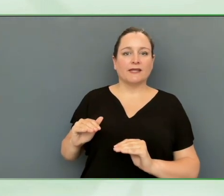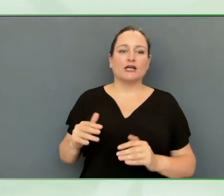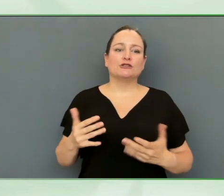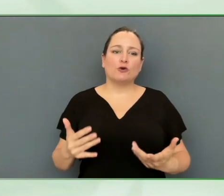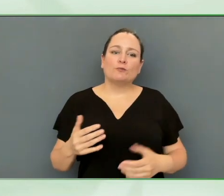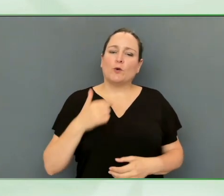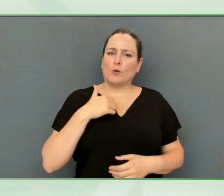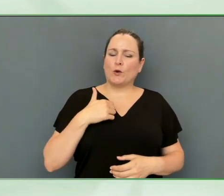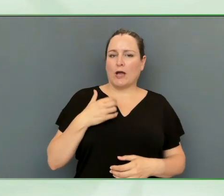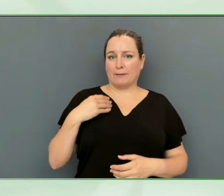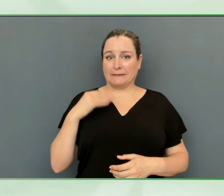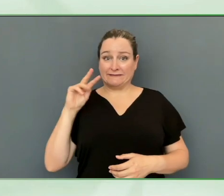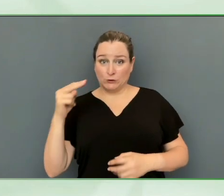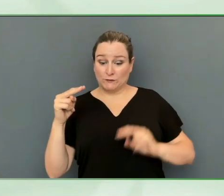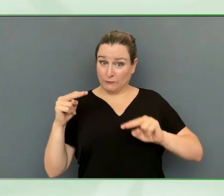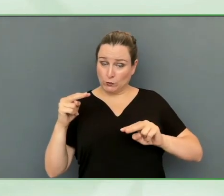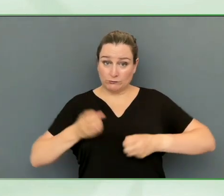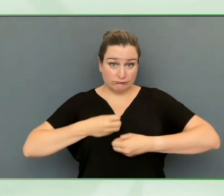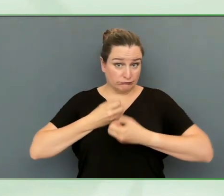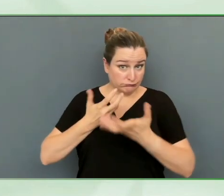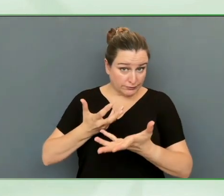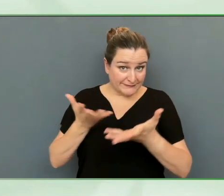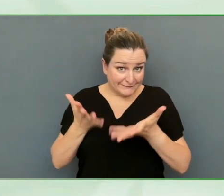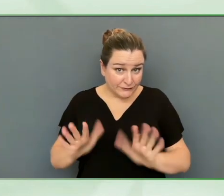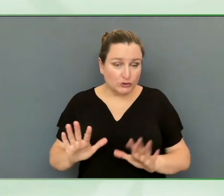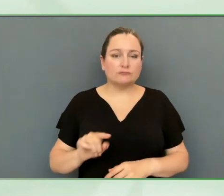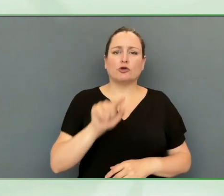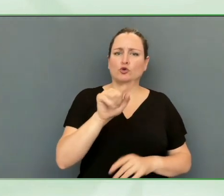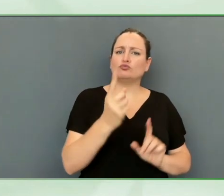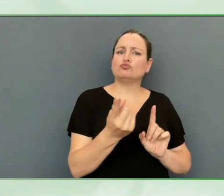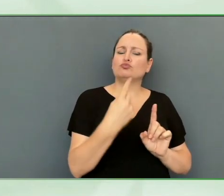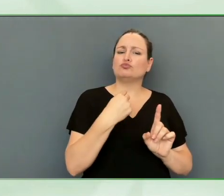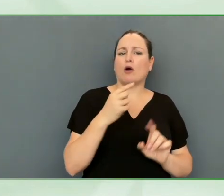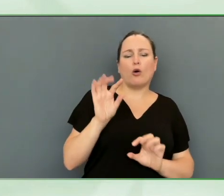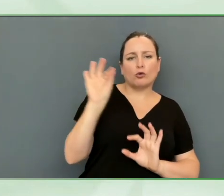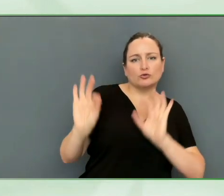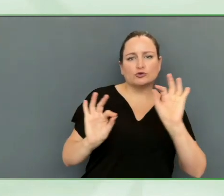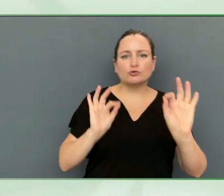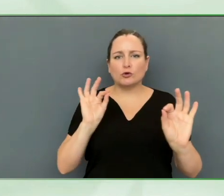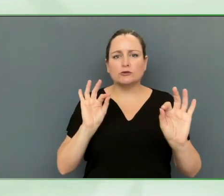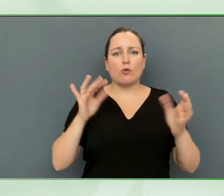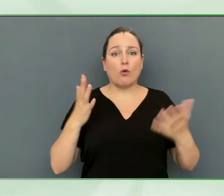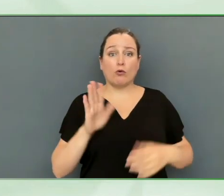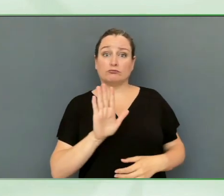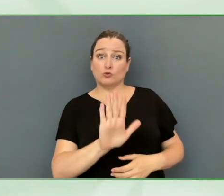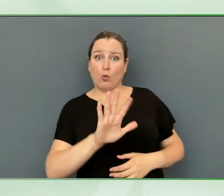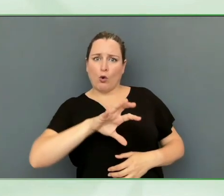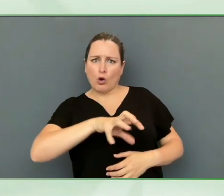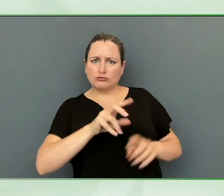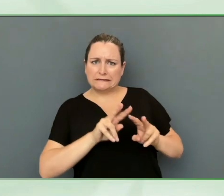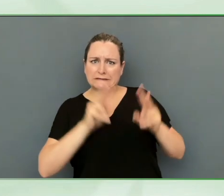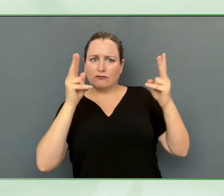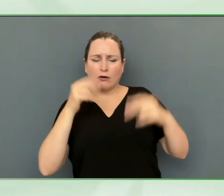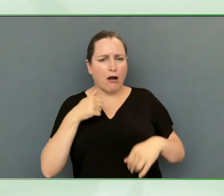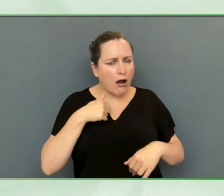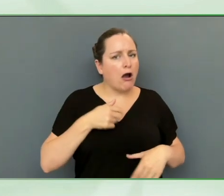what you are experiencing in your countries, and so that we can all learn from each other. As I said, I'm